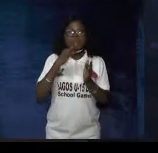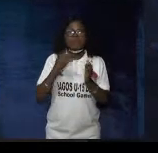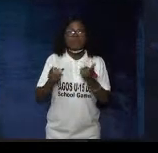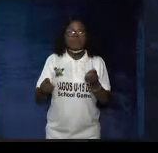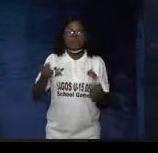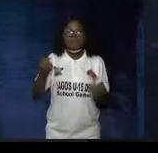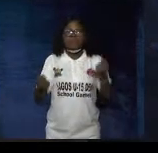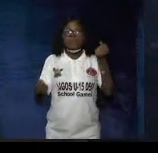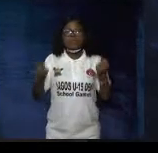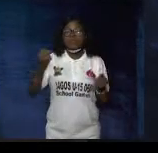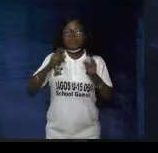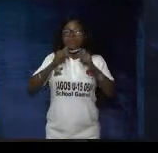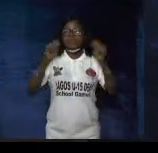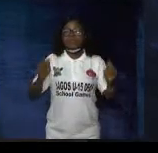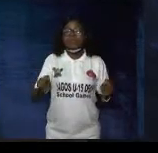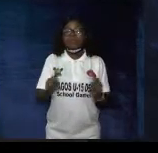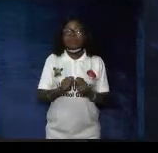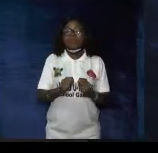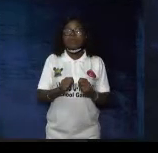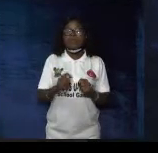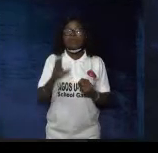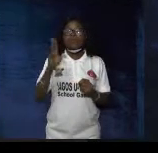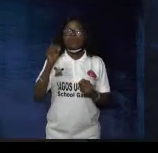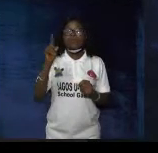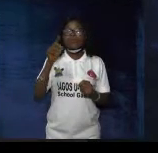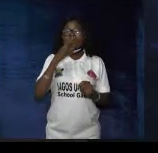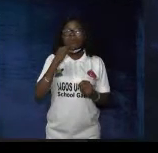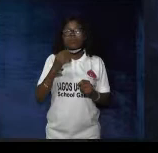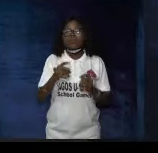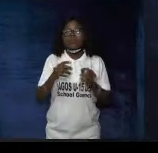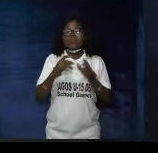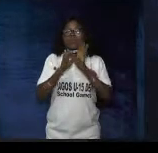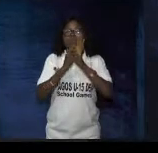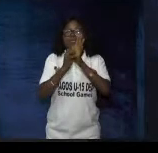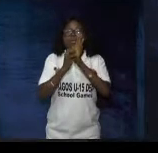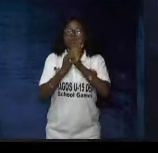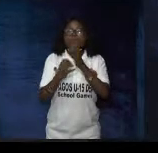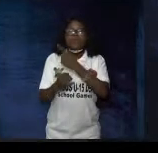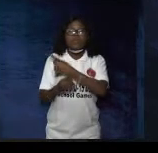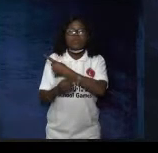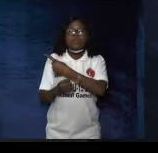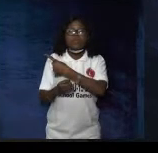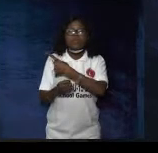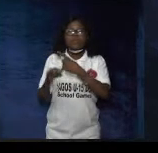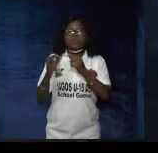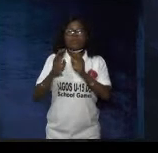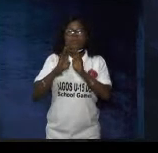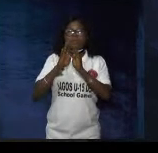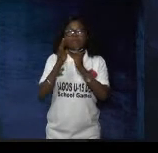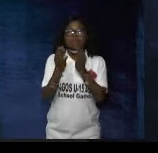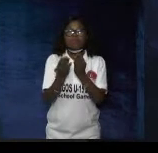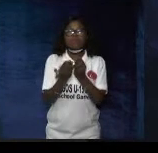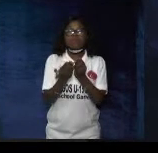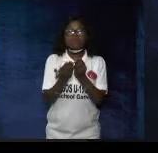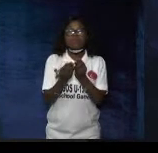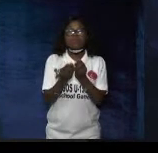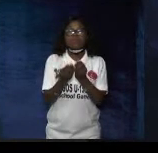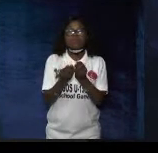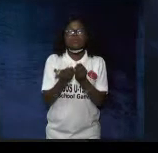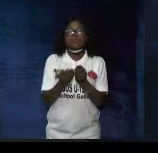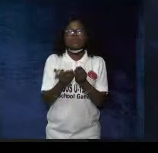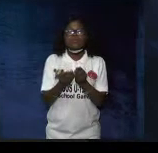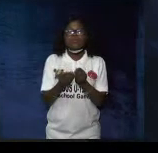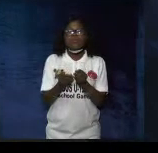This is a scaling triangle. This is a scaling triangle. None of the sides are equal. Now, if I fold along